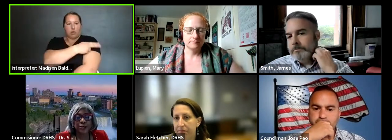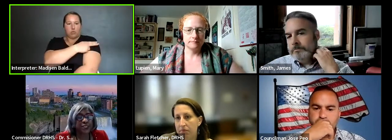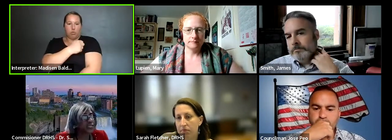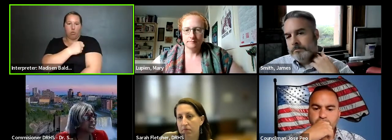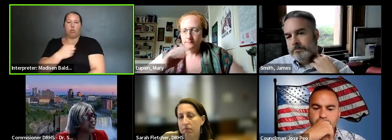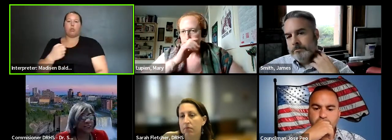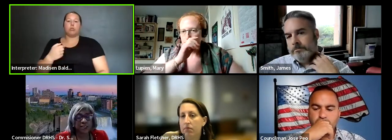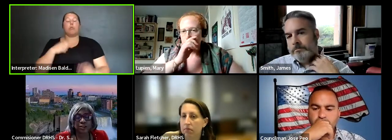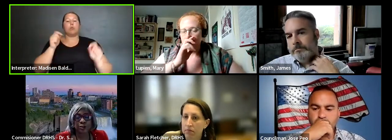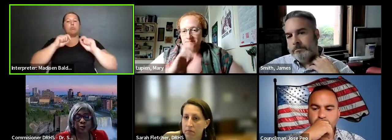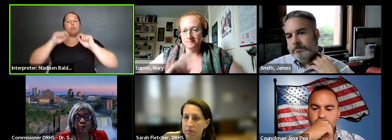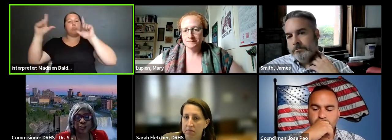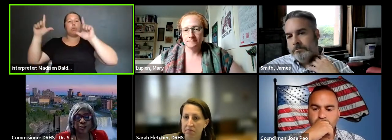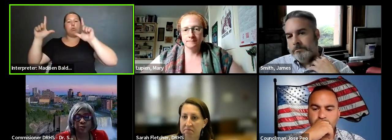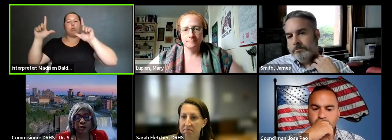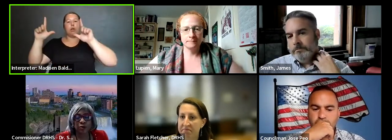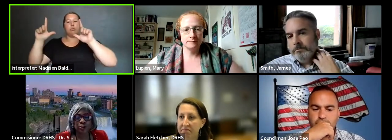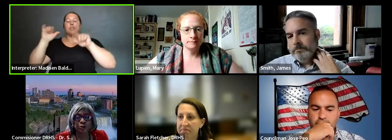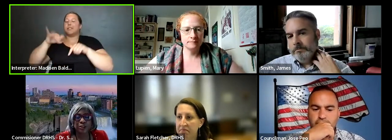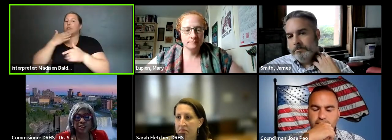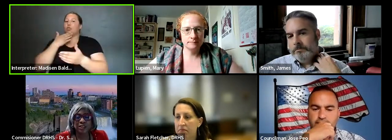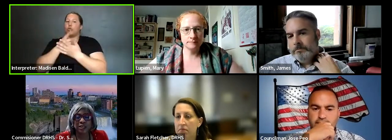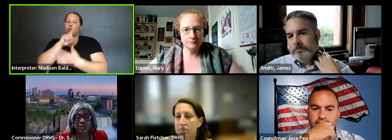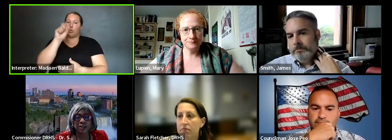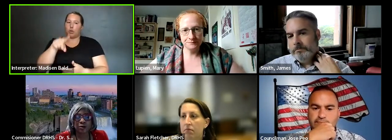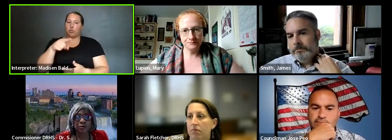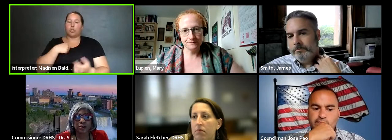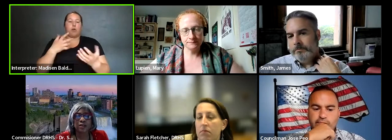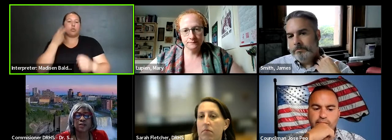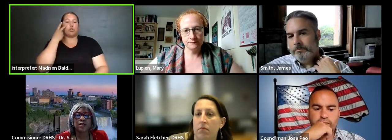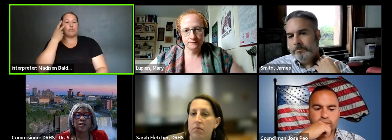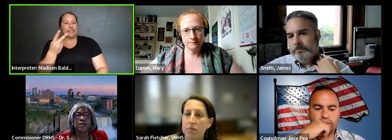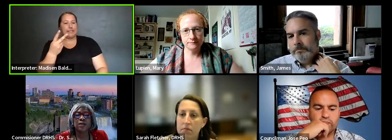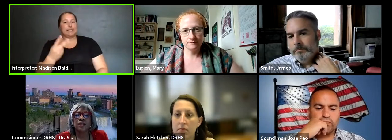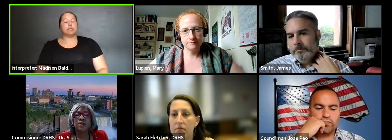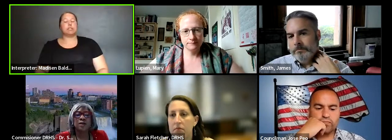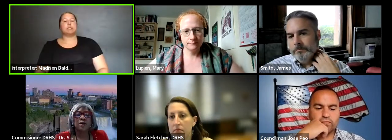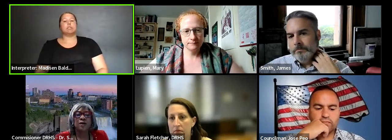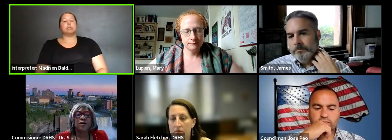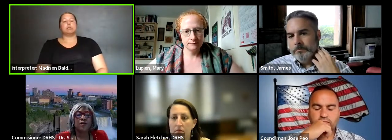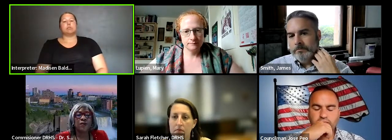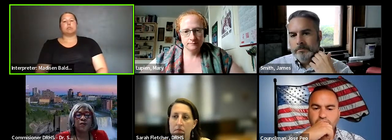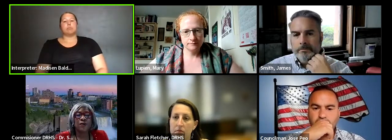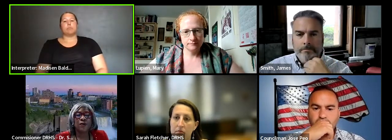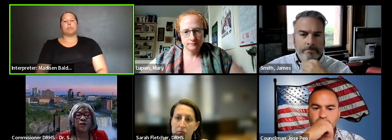that screen again, because that's a good question, but I want you to see it. Hold on.